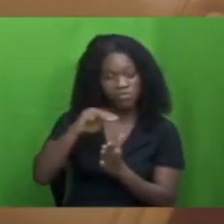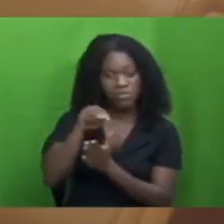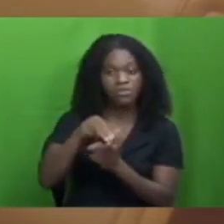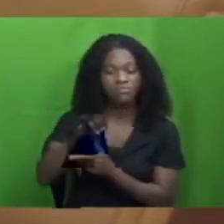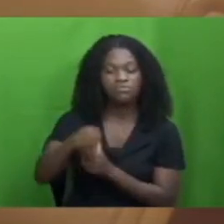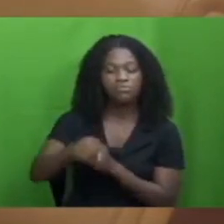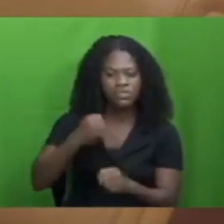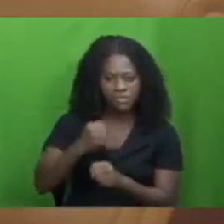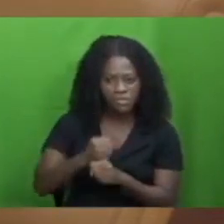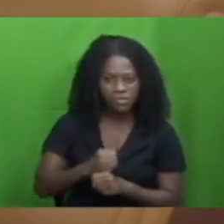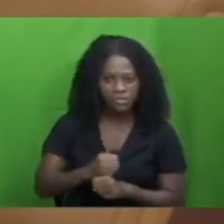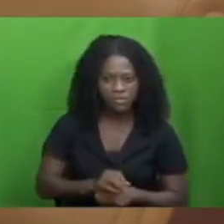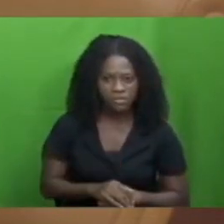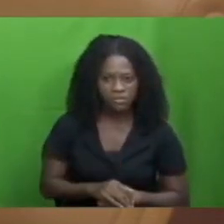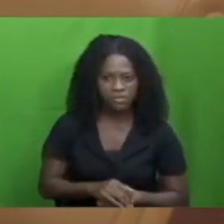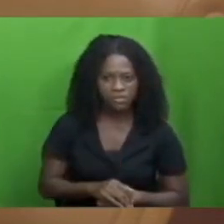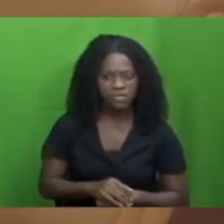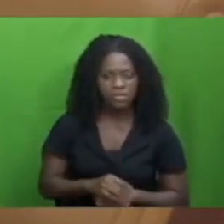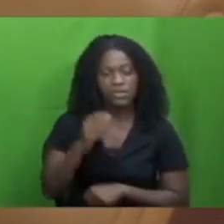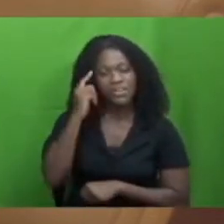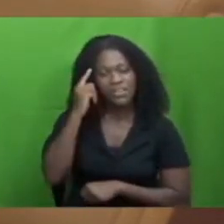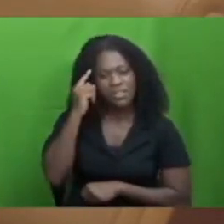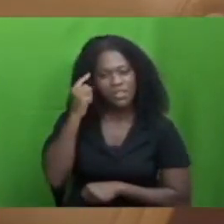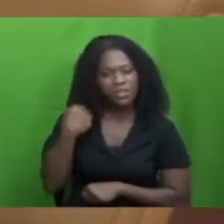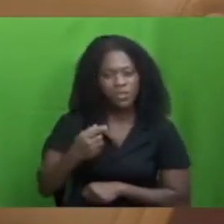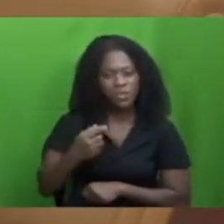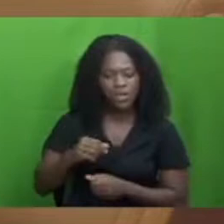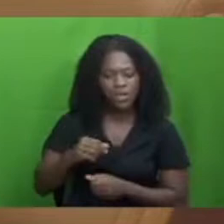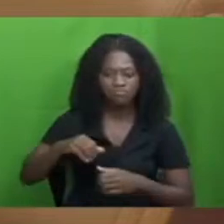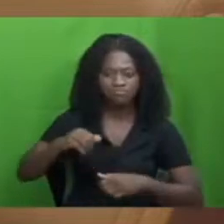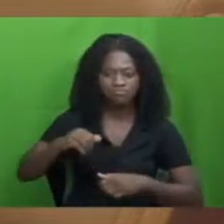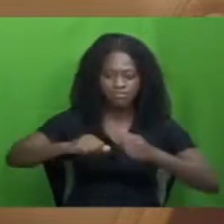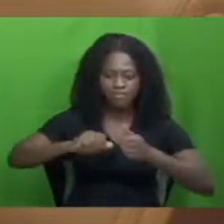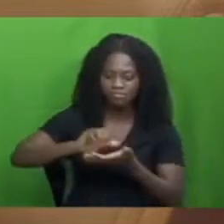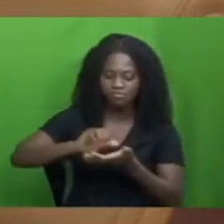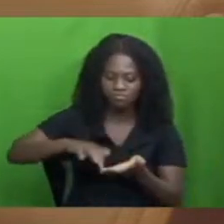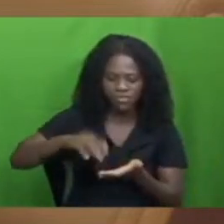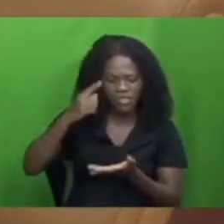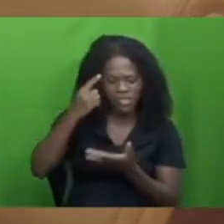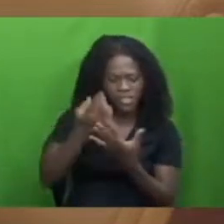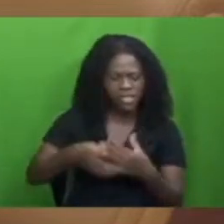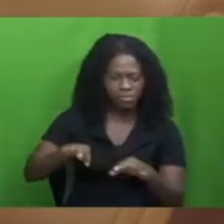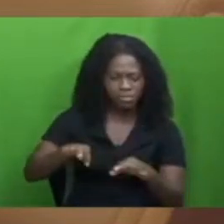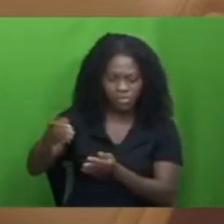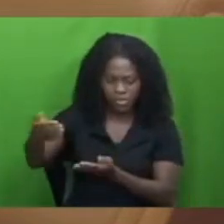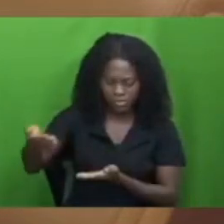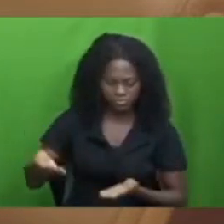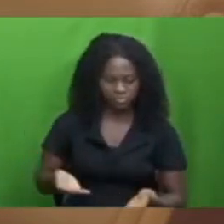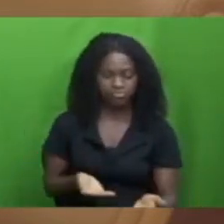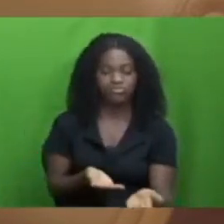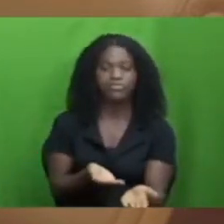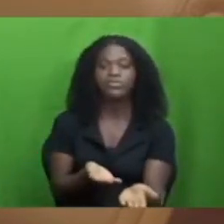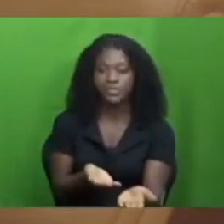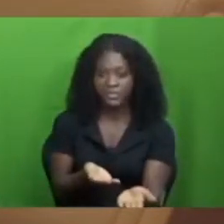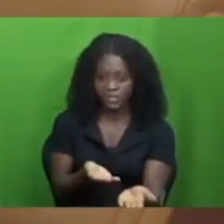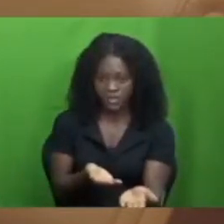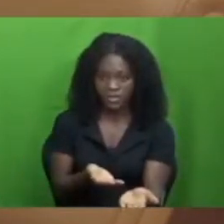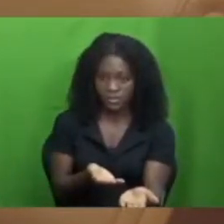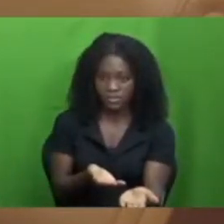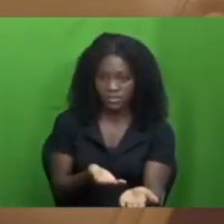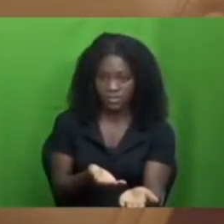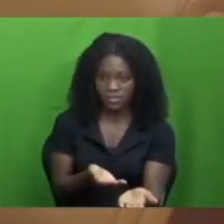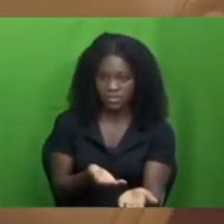statement in respect of the government's economic policy for the mid-year. I think that for the avoidance of